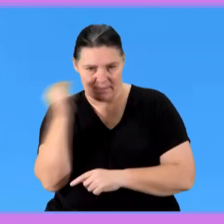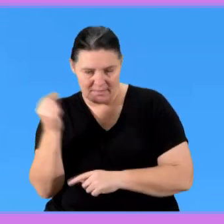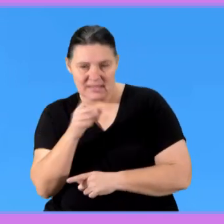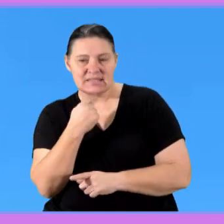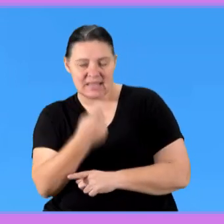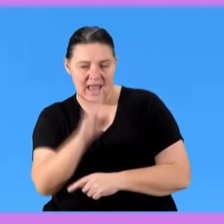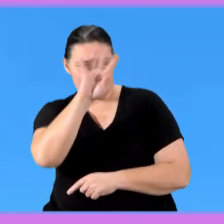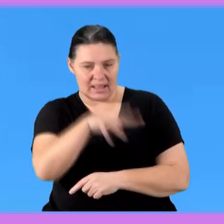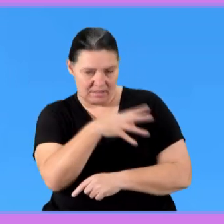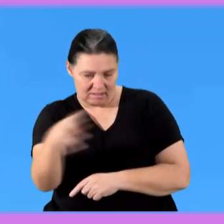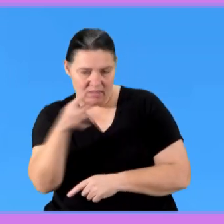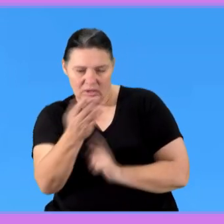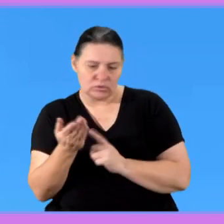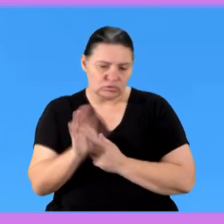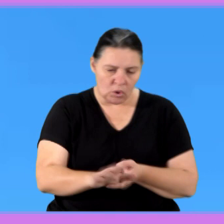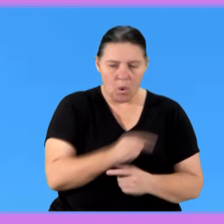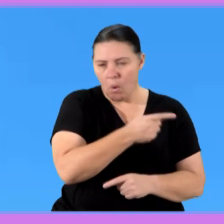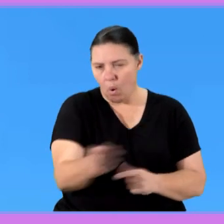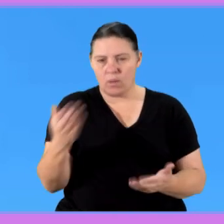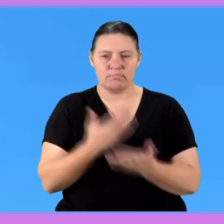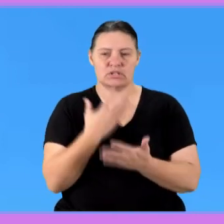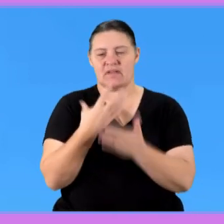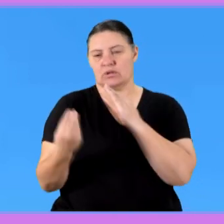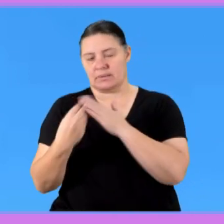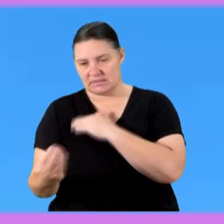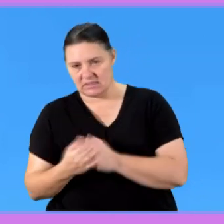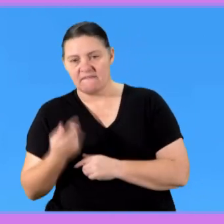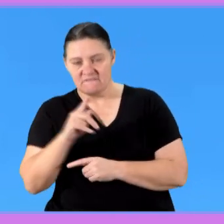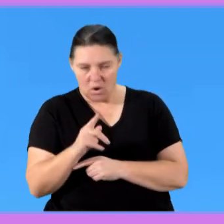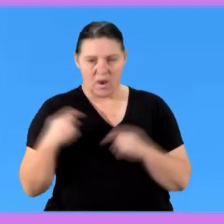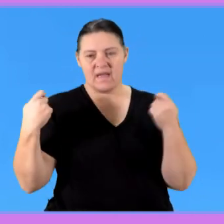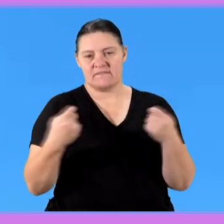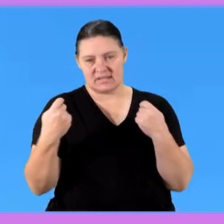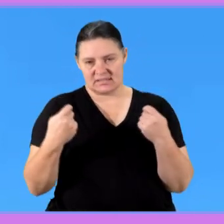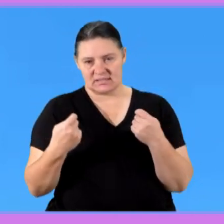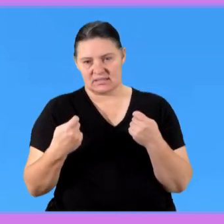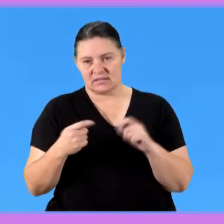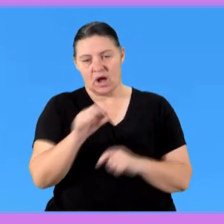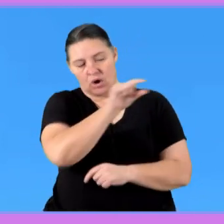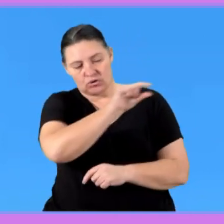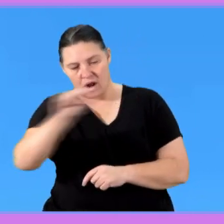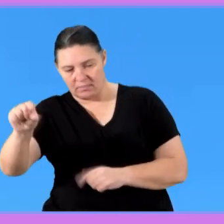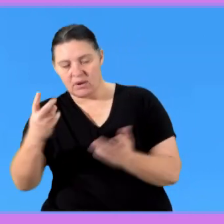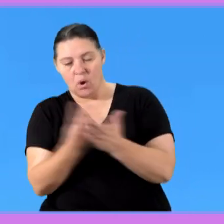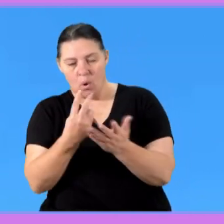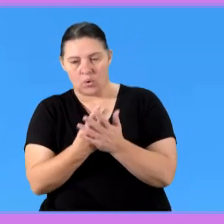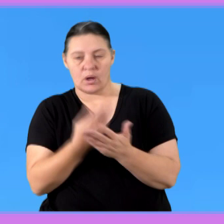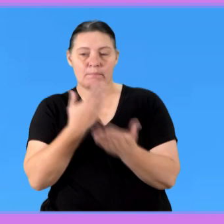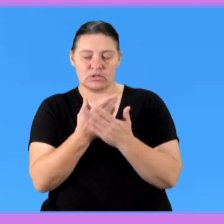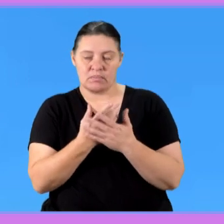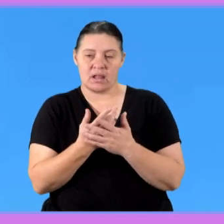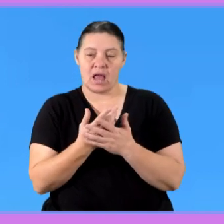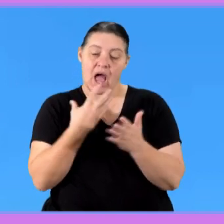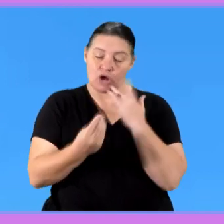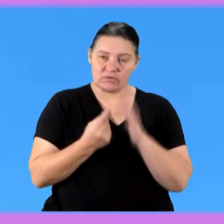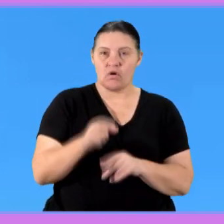we indicated that it's a table which shows all the possible outcomes of the event down a column, then also the